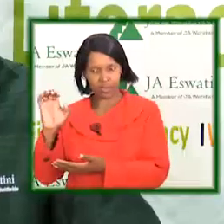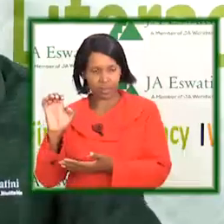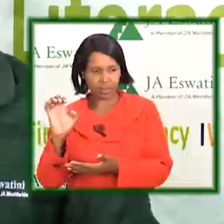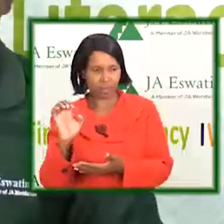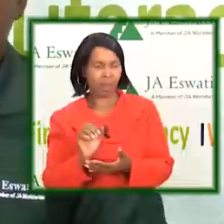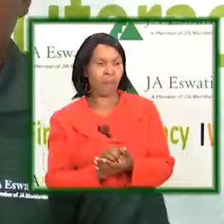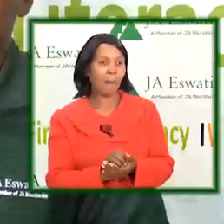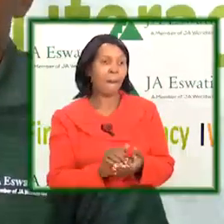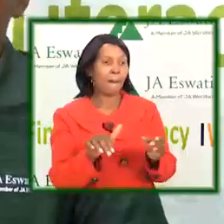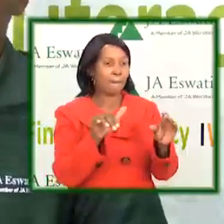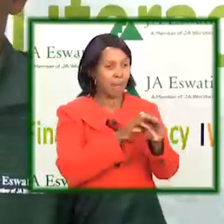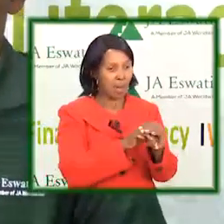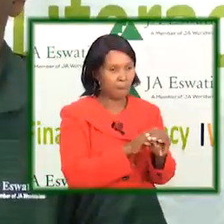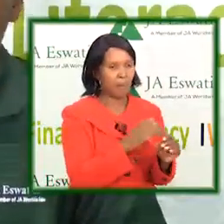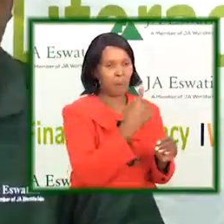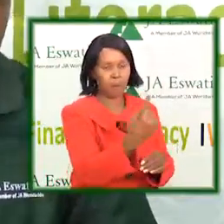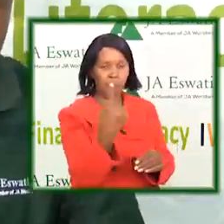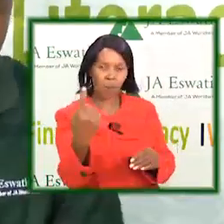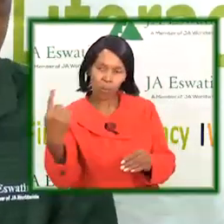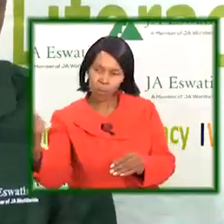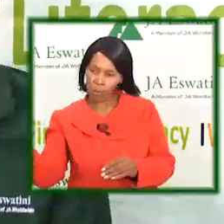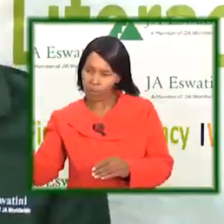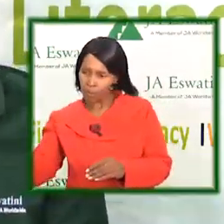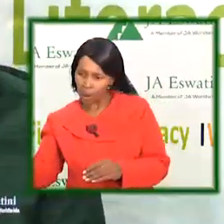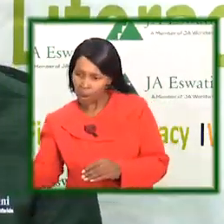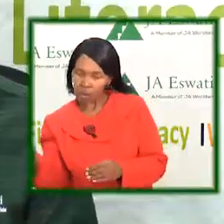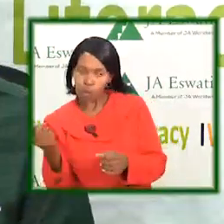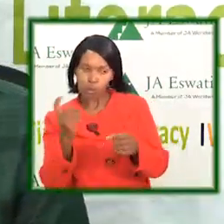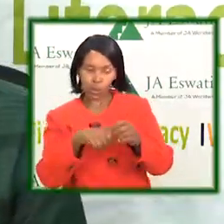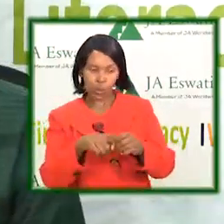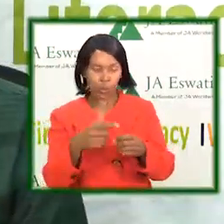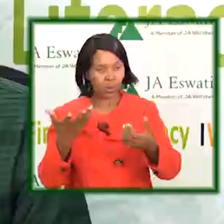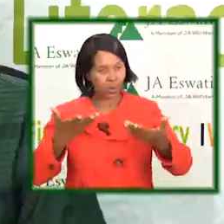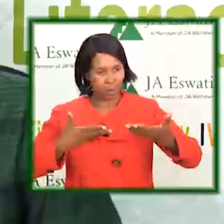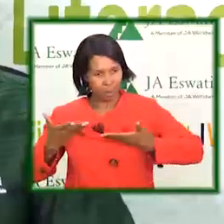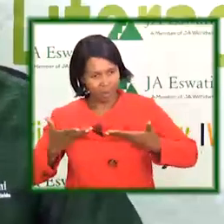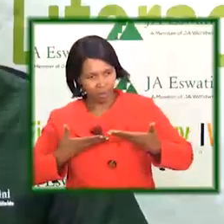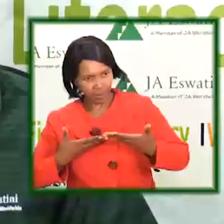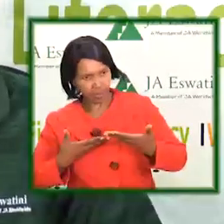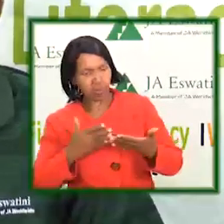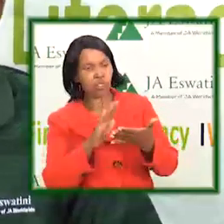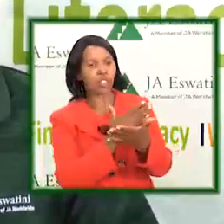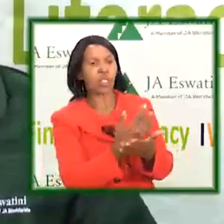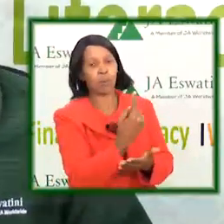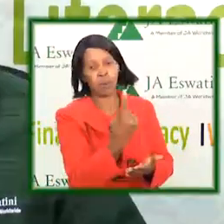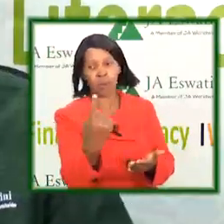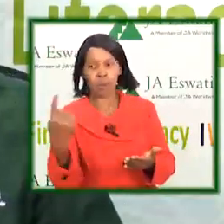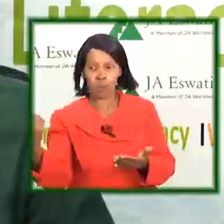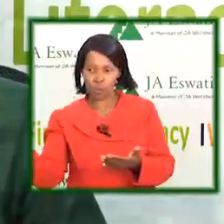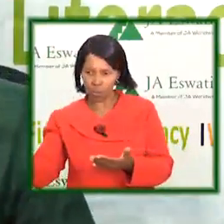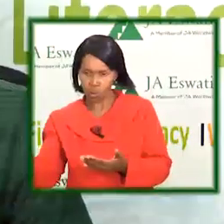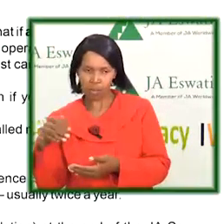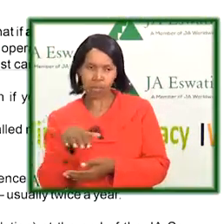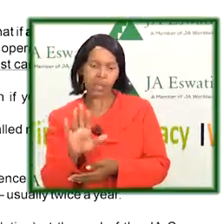for each one who wants to be part of the company, of this company, to have at least one share. If you don't have a